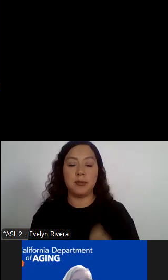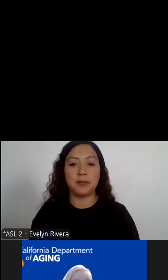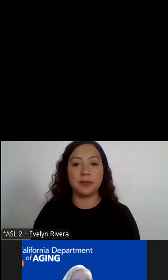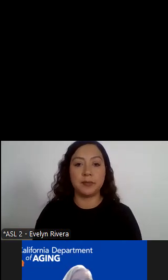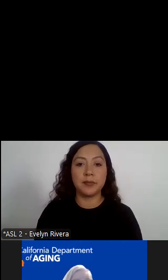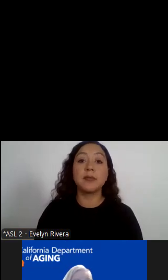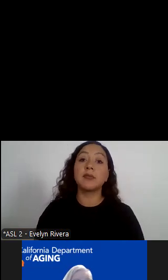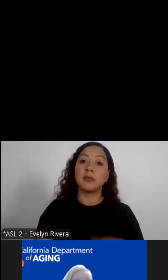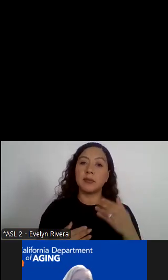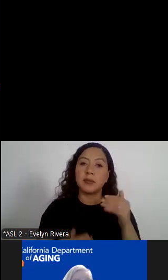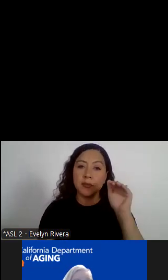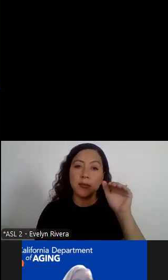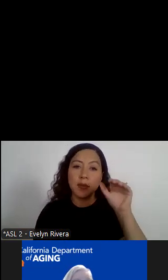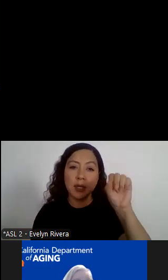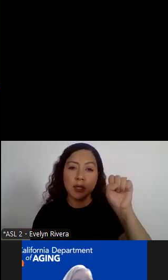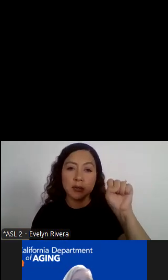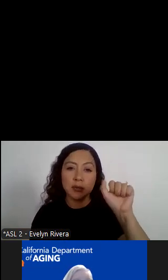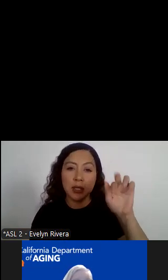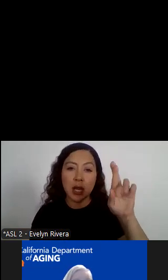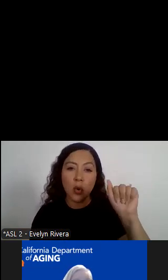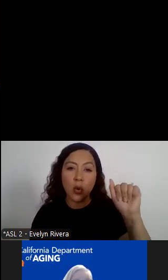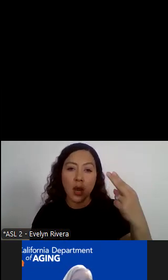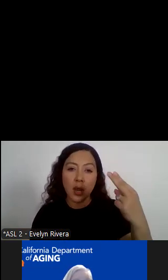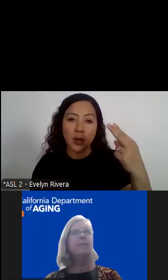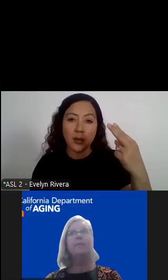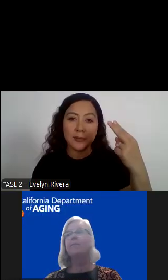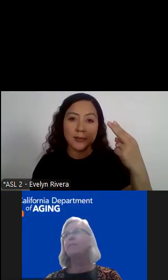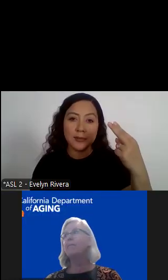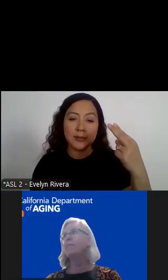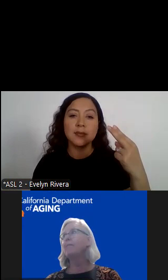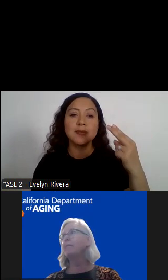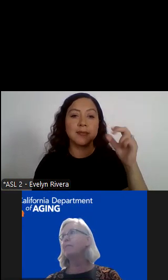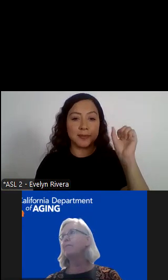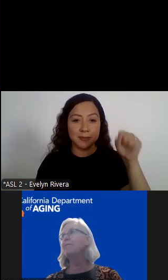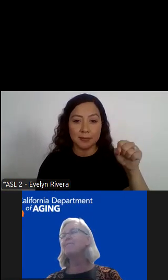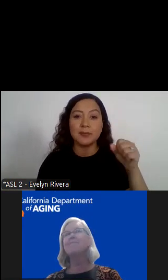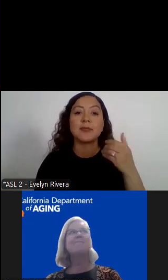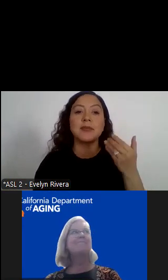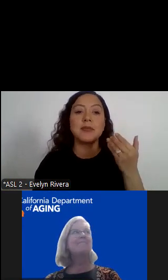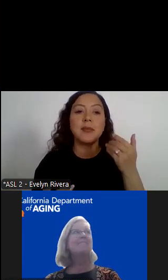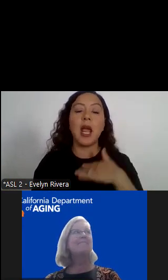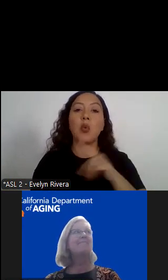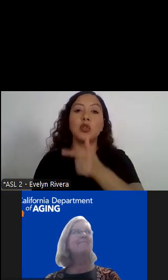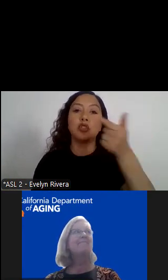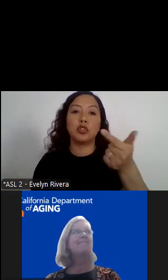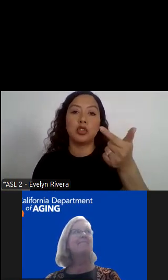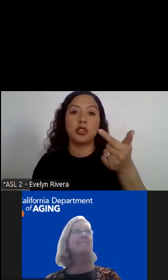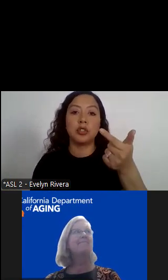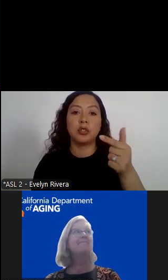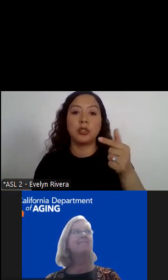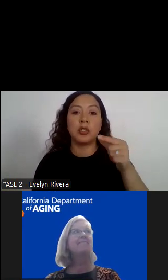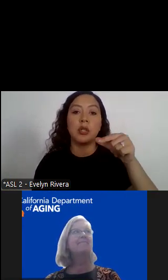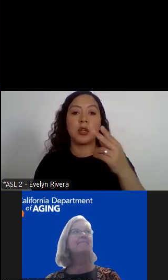Sarah, I believe. Great. Yeah. I'm going to turn it to Yia, but I also just want to say we will